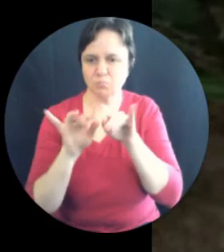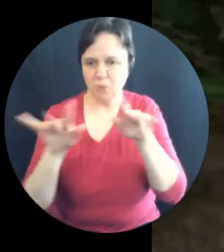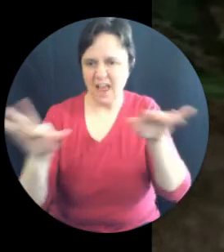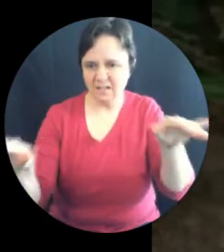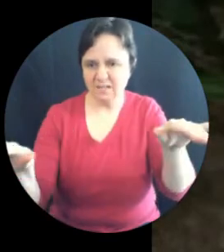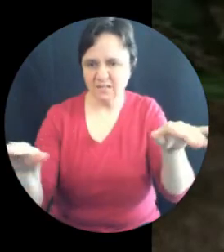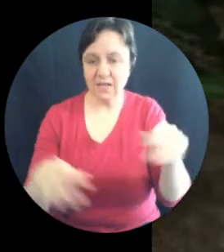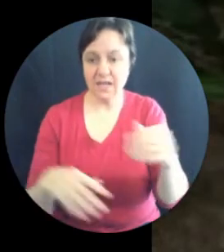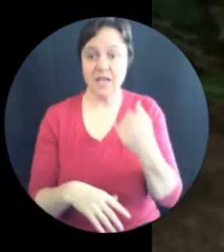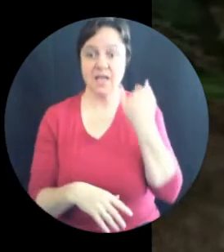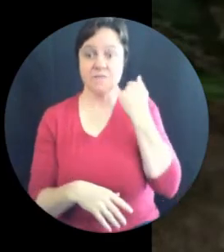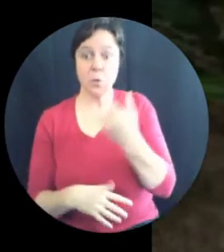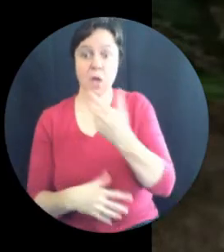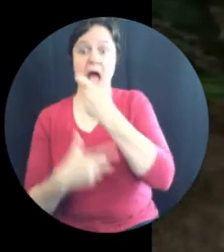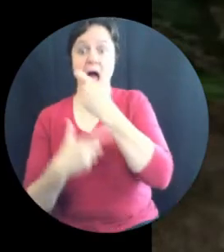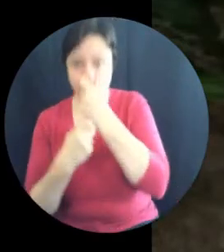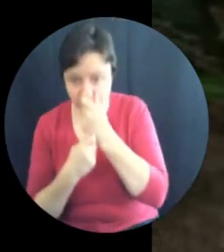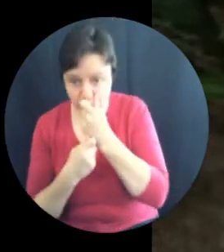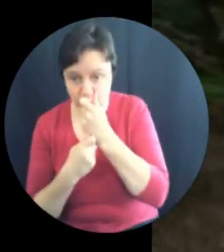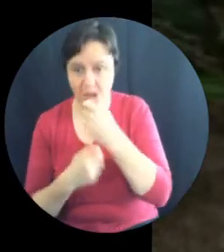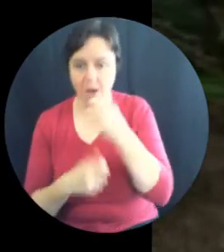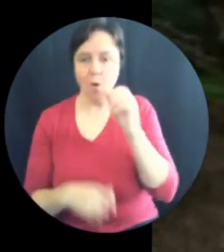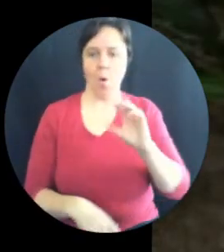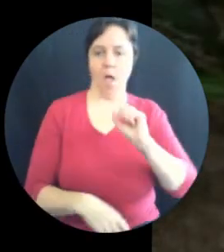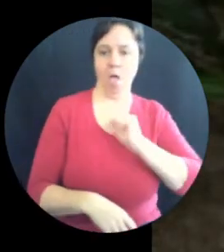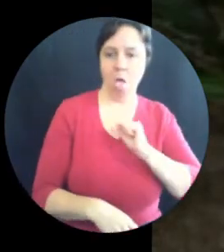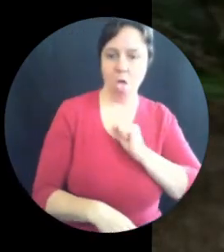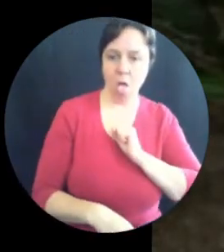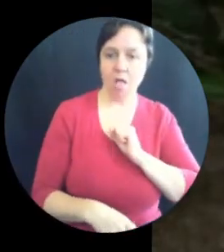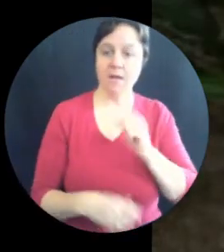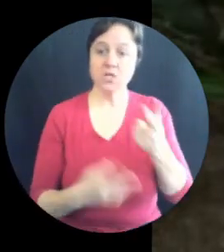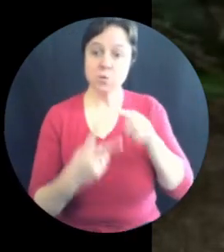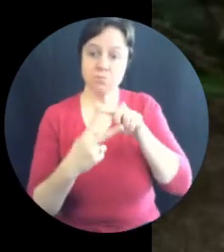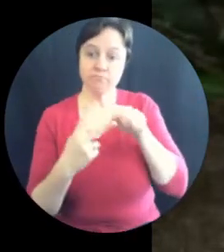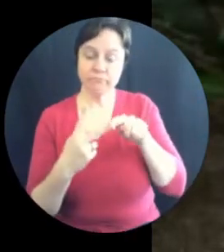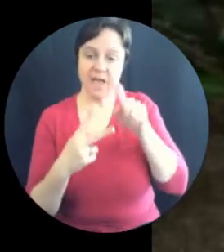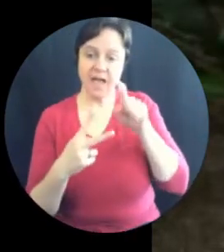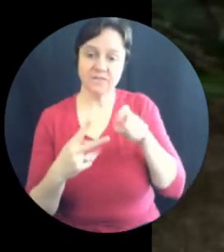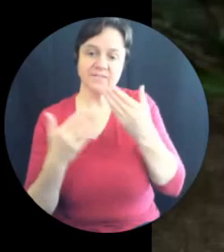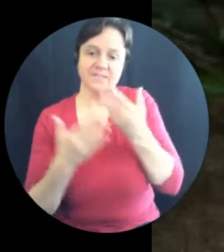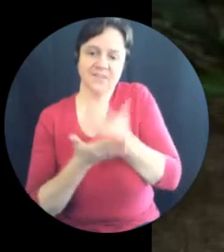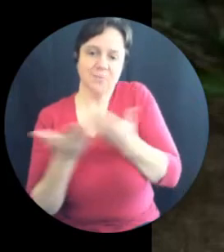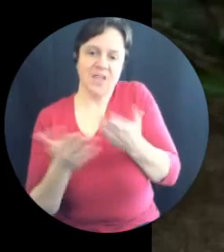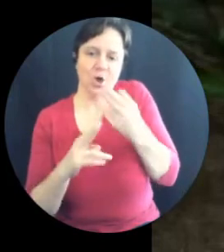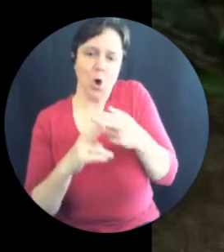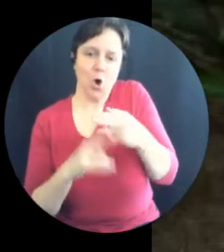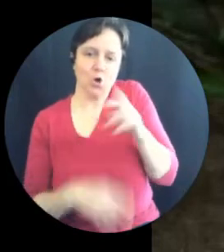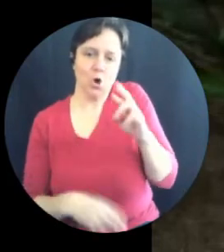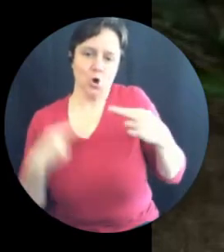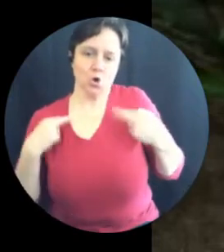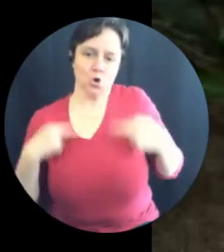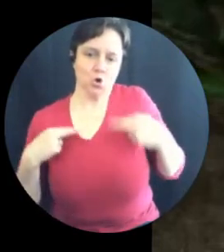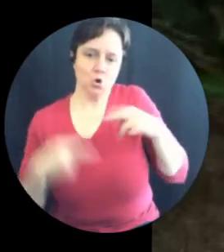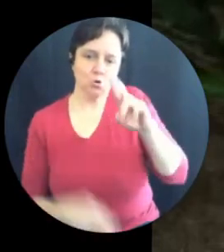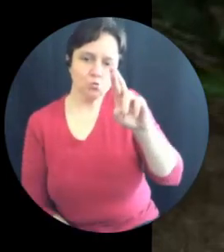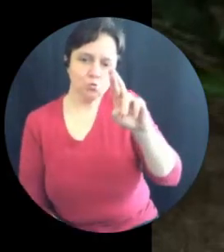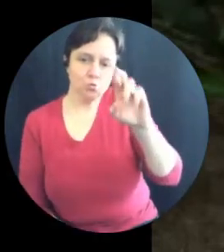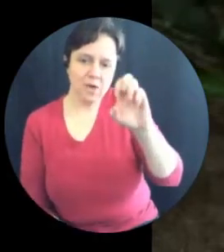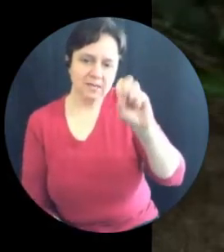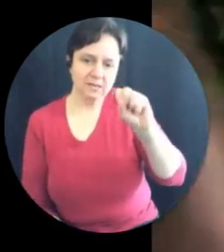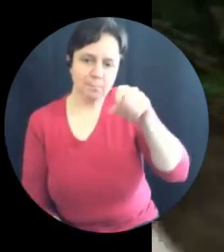you're going to have to really have something called respiratory etiquette. Have you ever heard of that? It's a real thing. Instead of